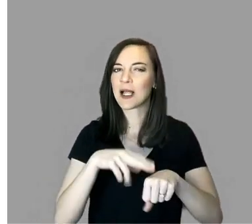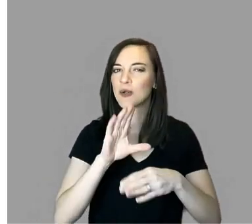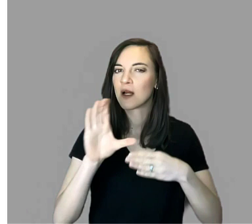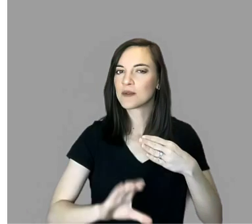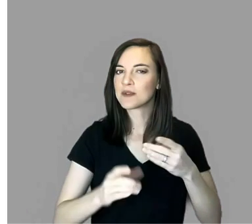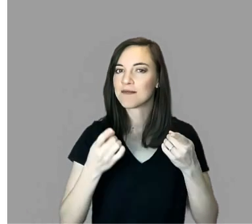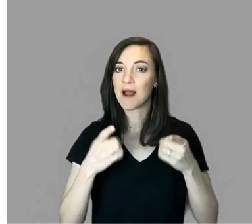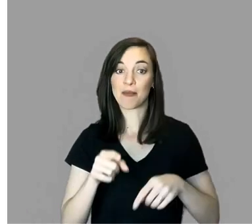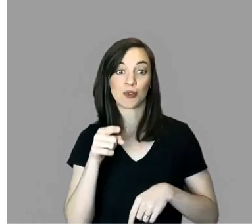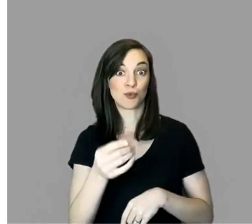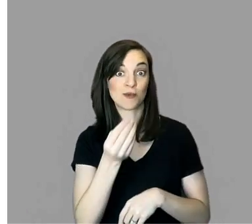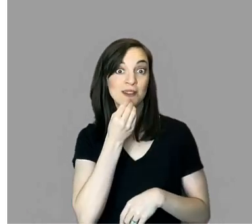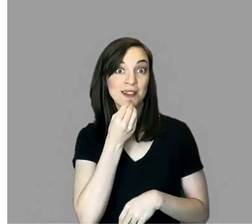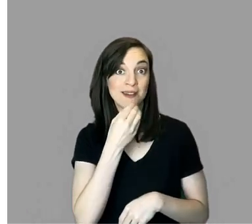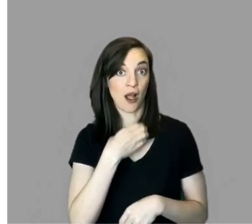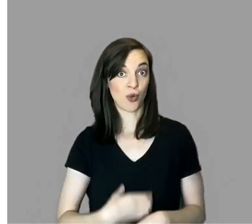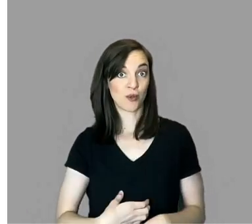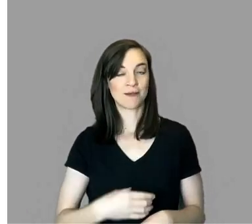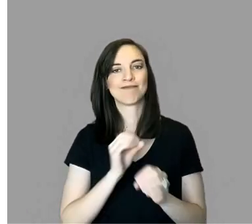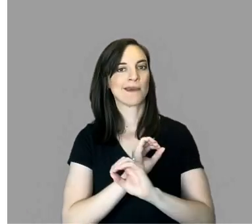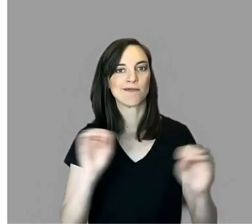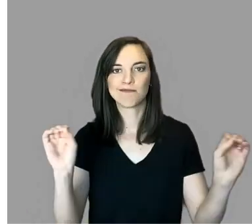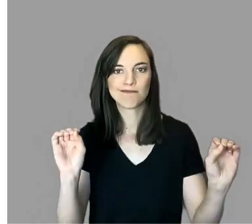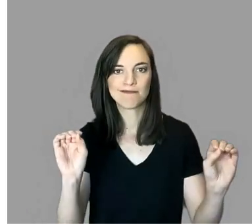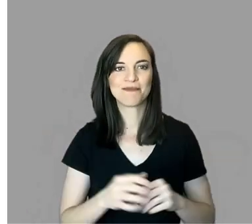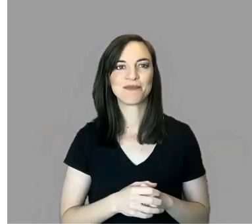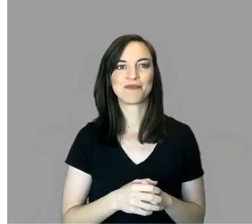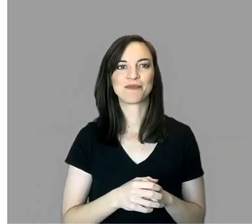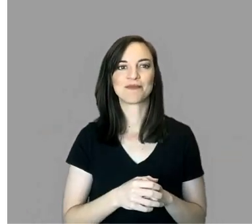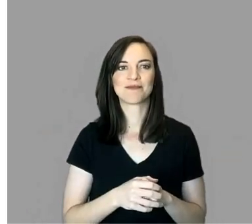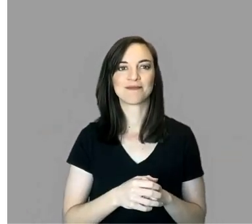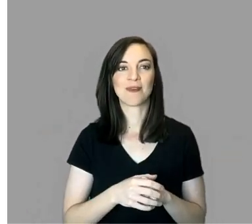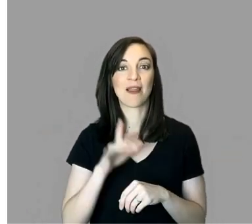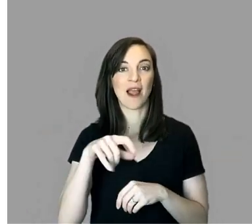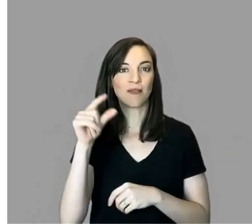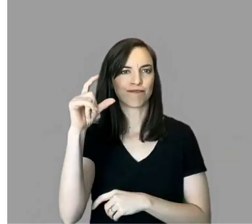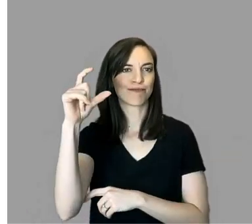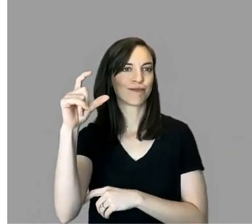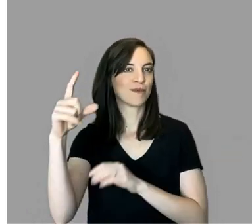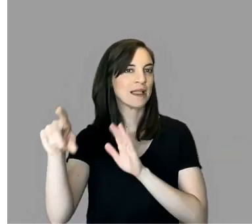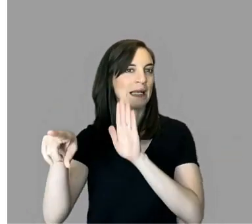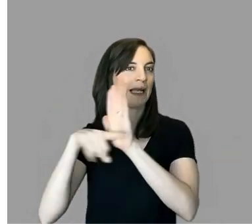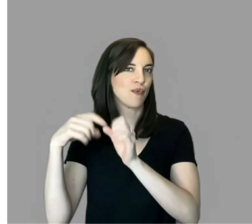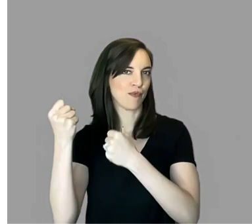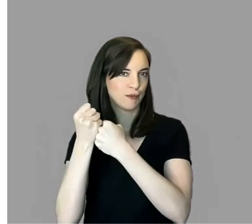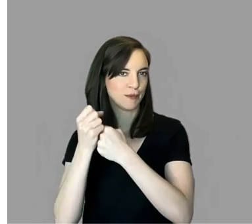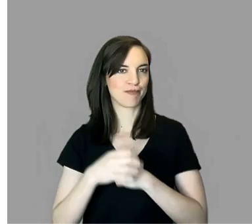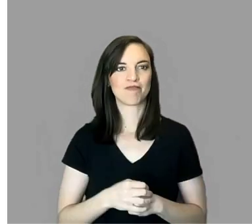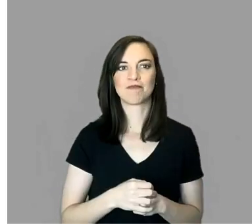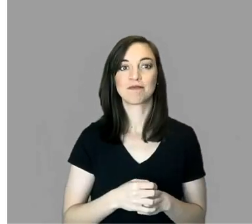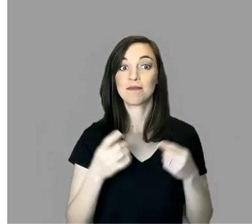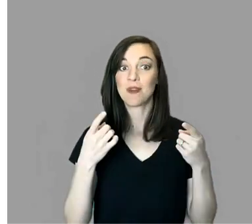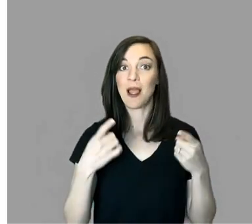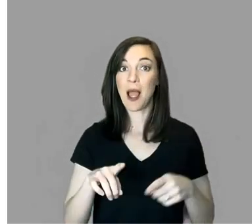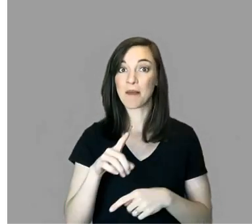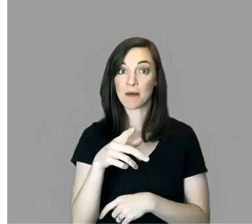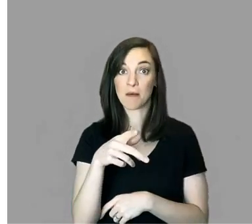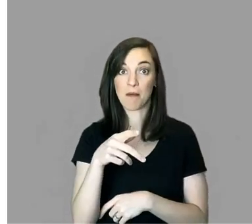Examples of natural consequences of behaviors are when you eat, you are no longer hungry. That would be a negative reinforcement.